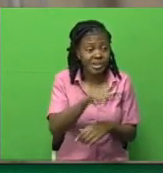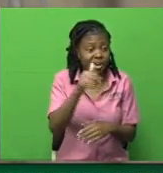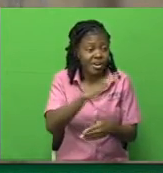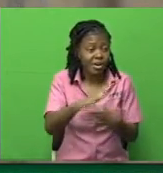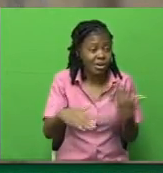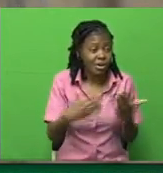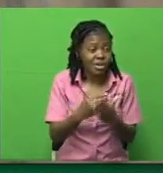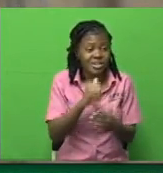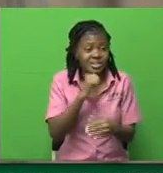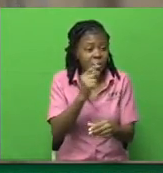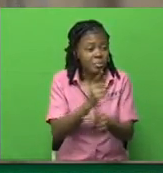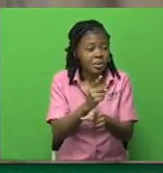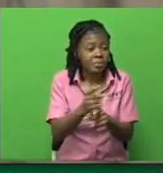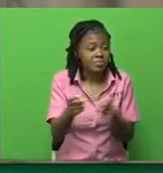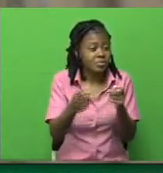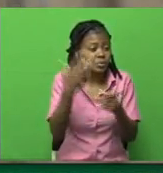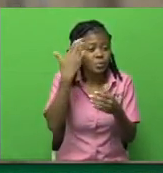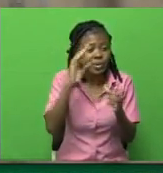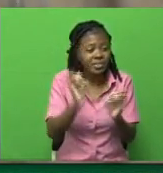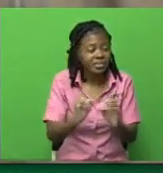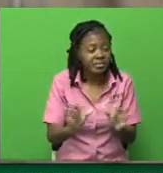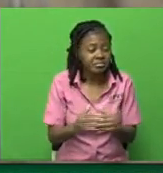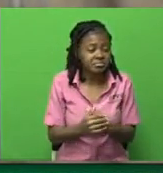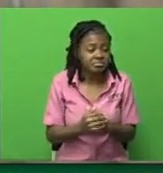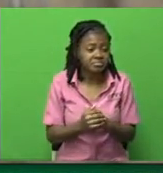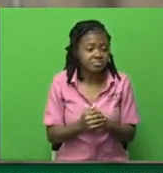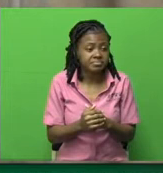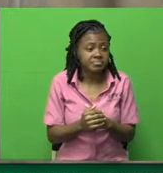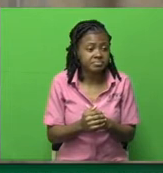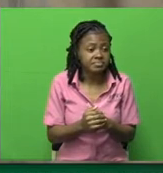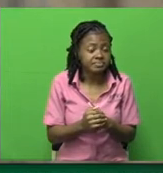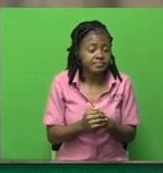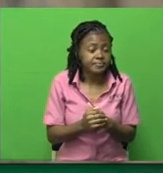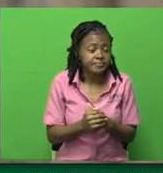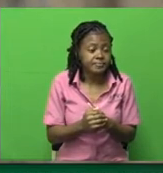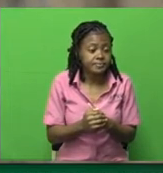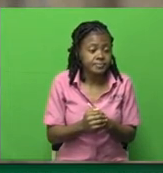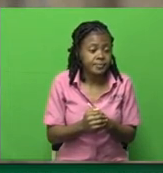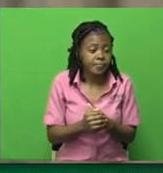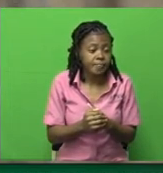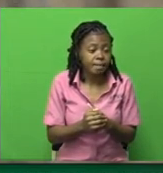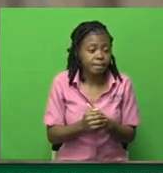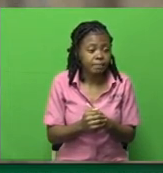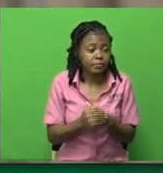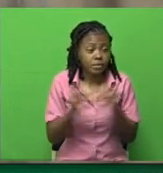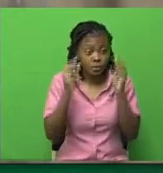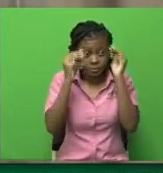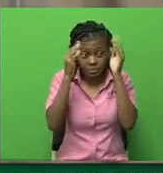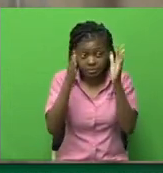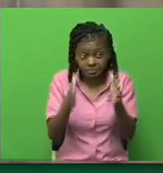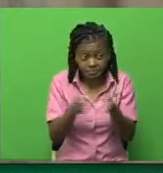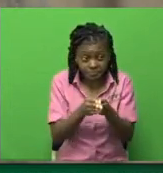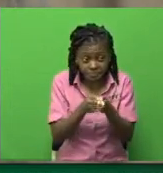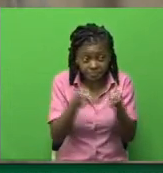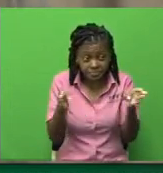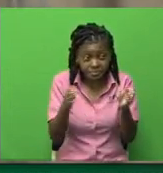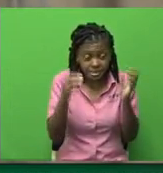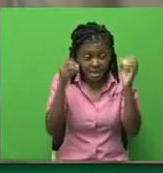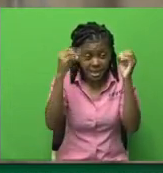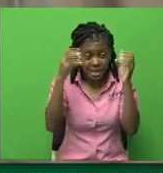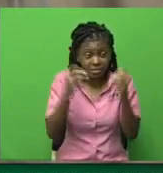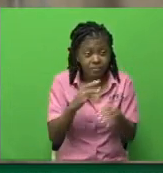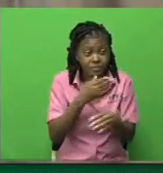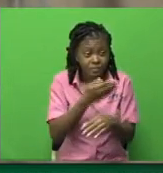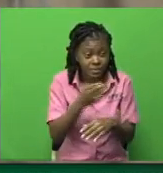speaker the member of Filipino Bonaire West indicated